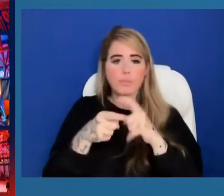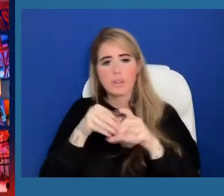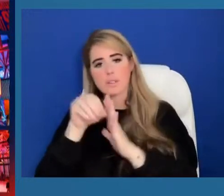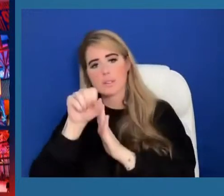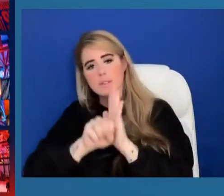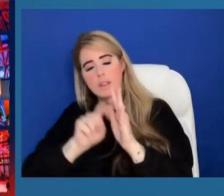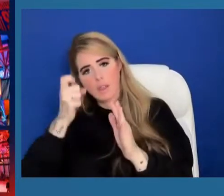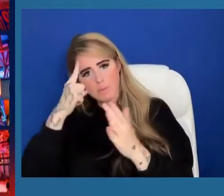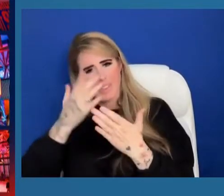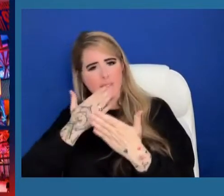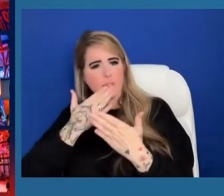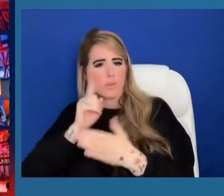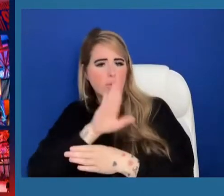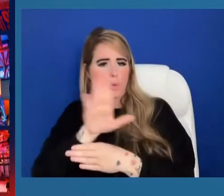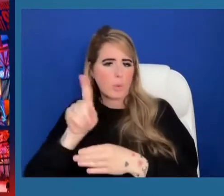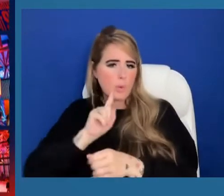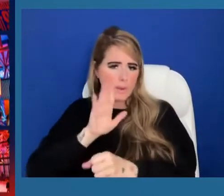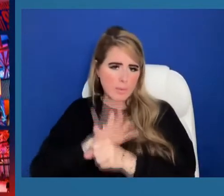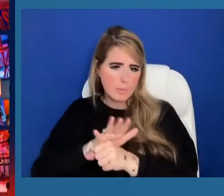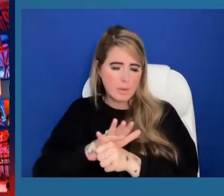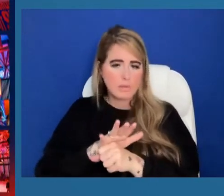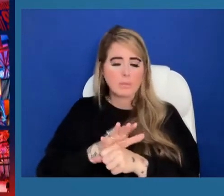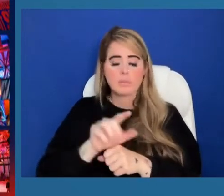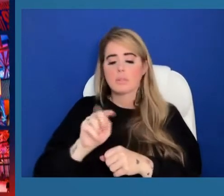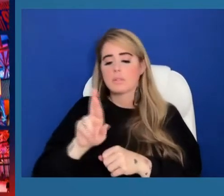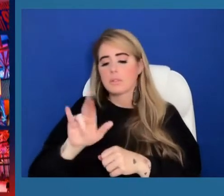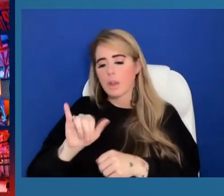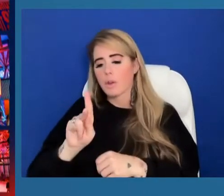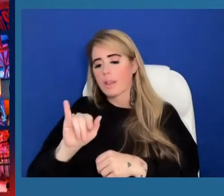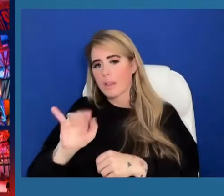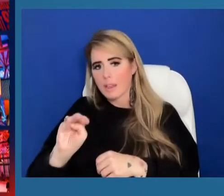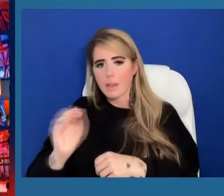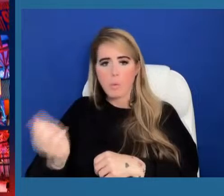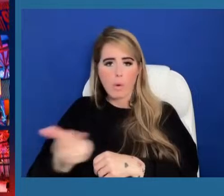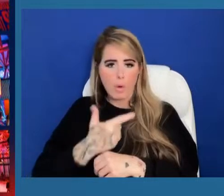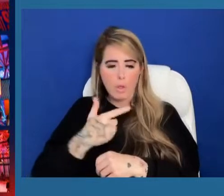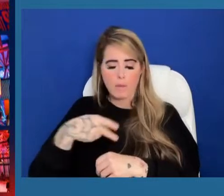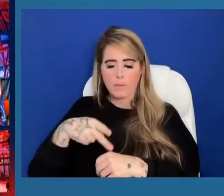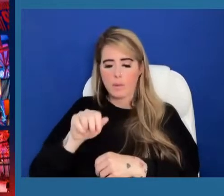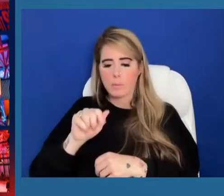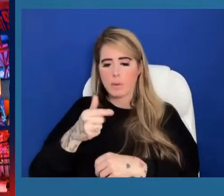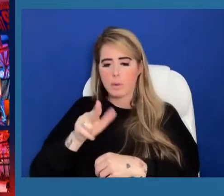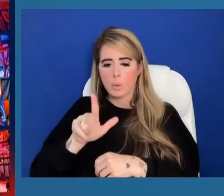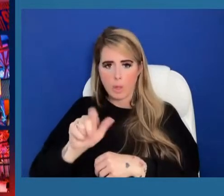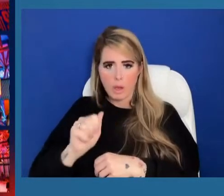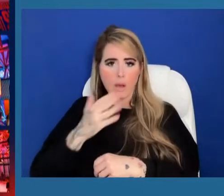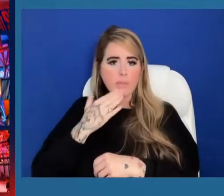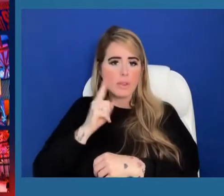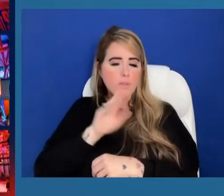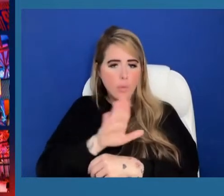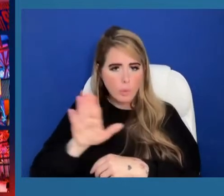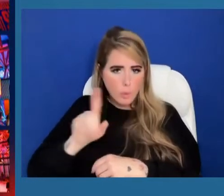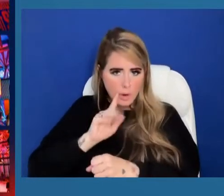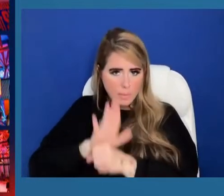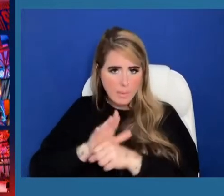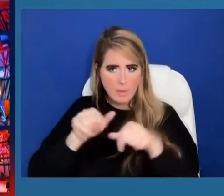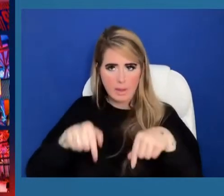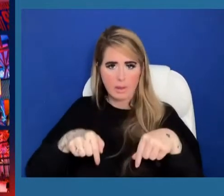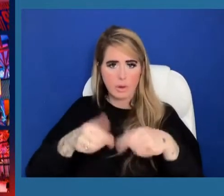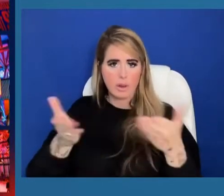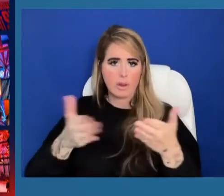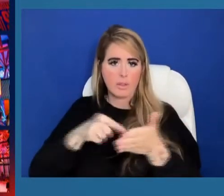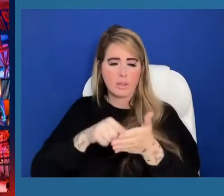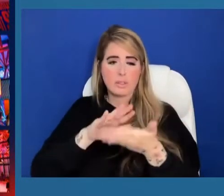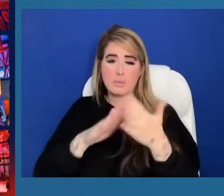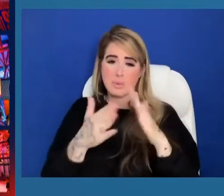this project. Of course, to Terry, Kim, and the entire Pegula family, thank you for your commitment to this community. There